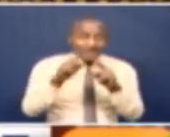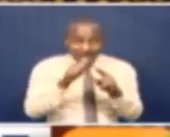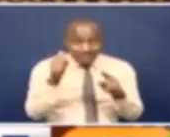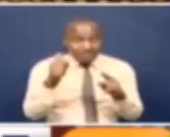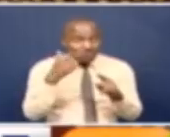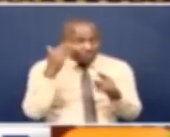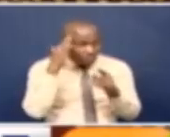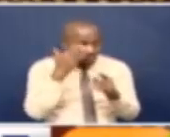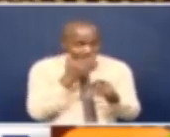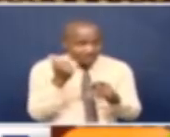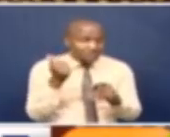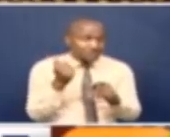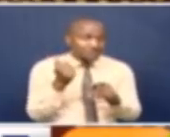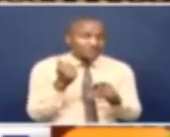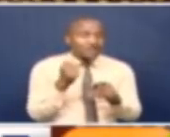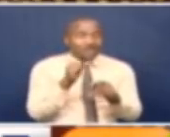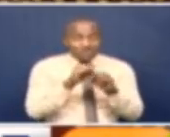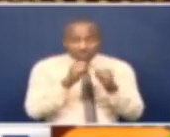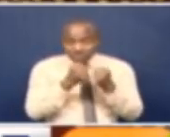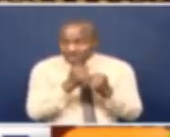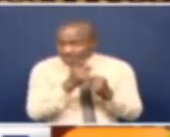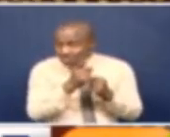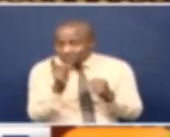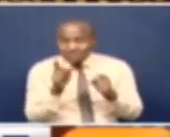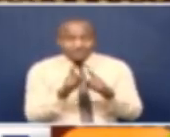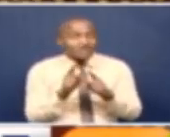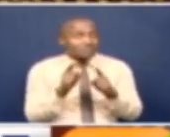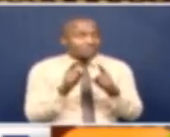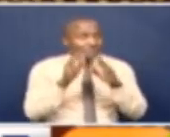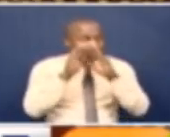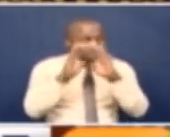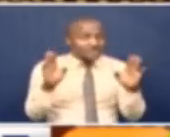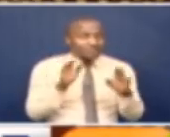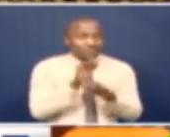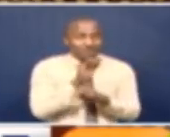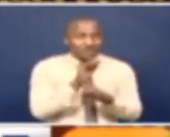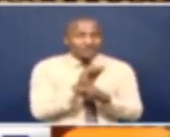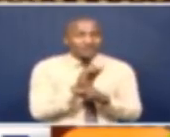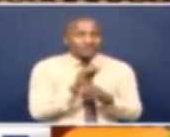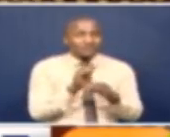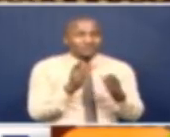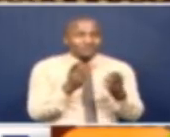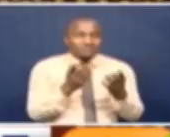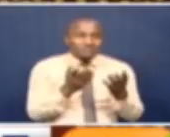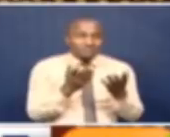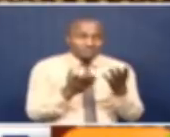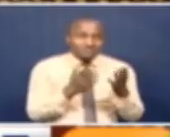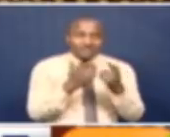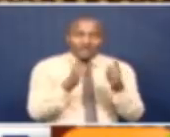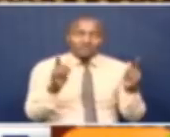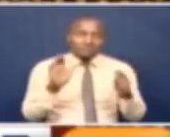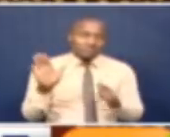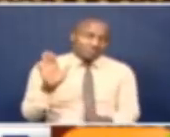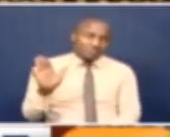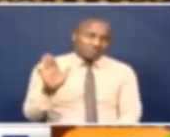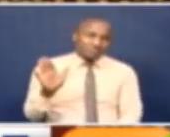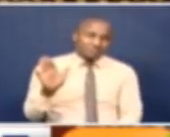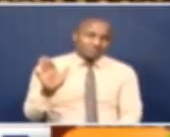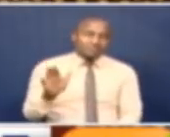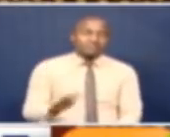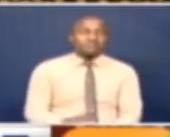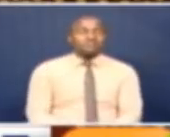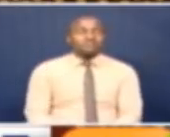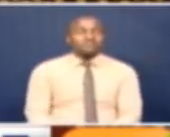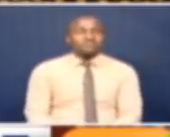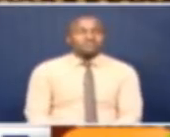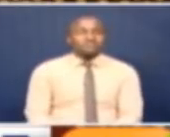better. In every society, in fact, even in Islam, when we asked, "Hal yastawi alladhina ya'lamuna wal ladhina la ya'lamun," are they equal, those who know